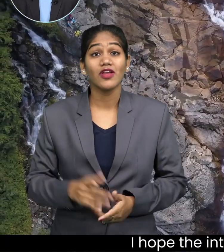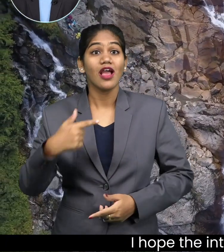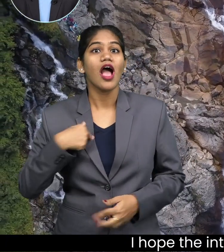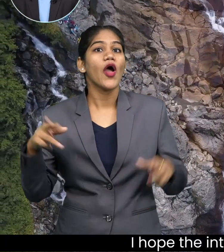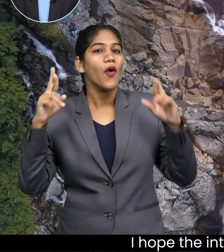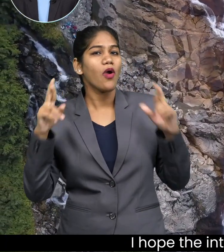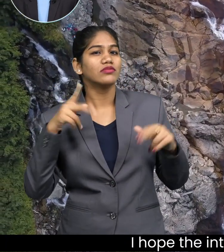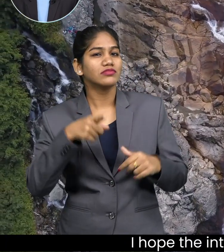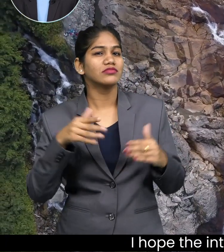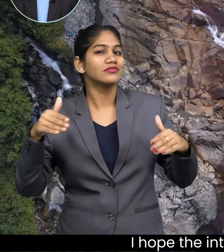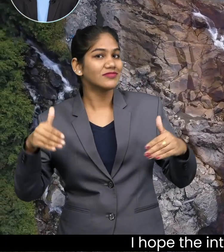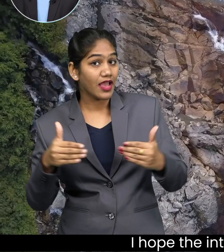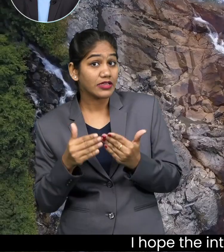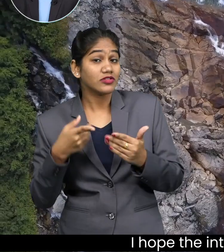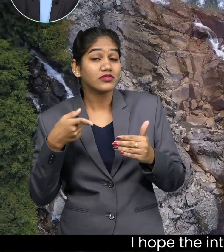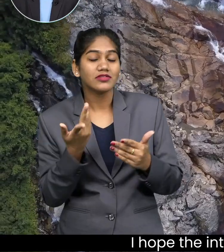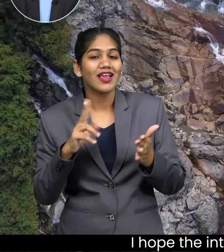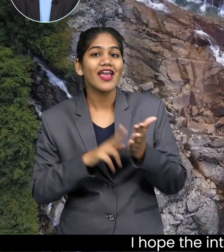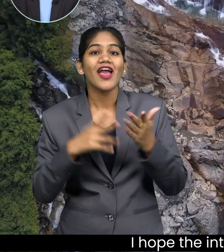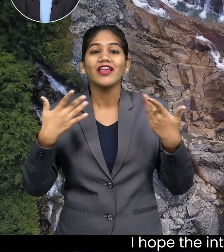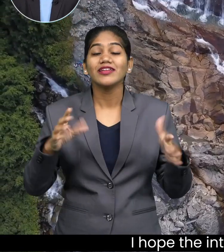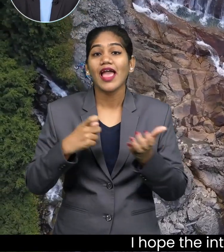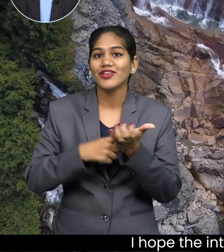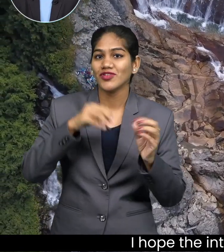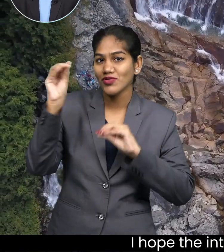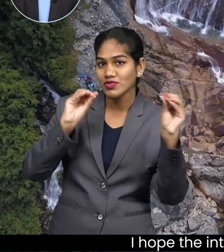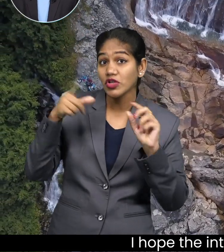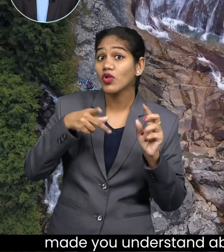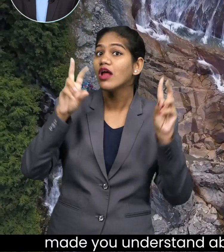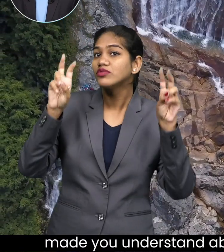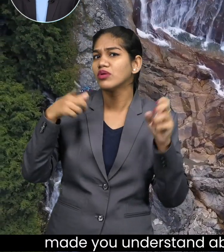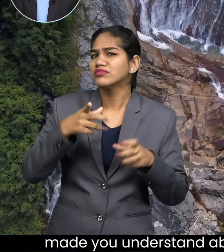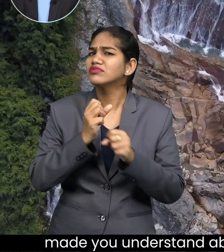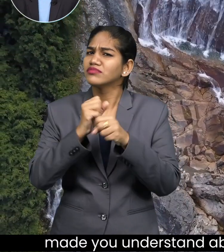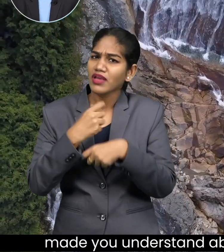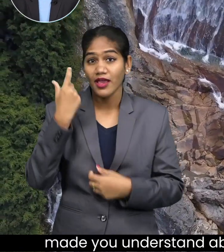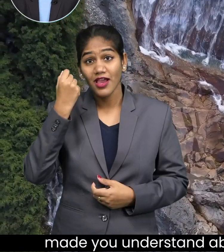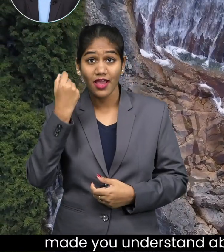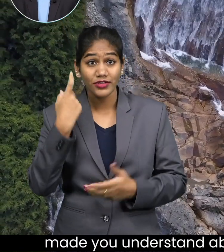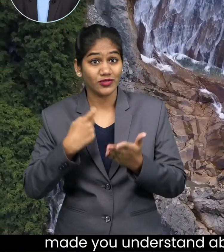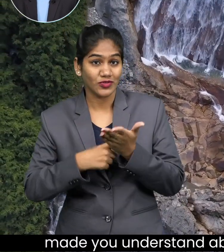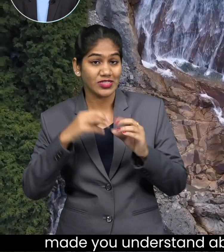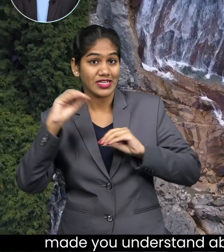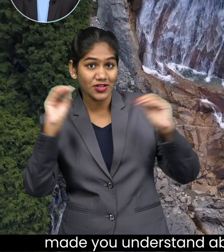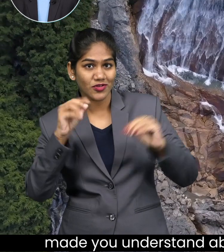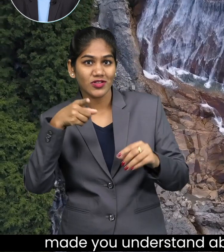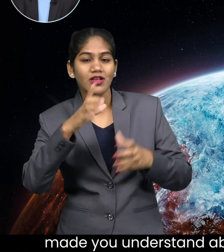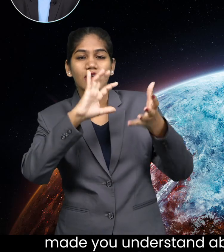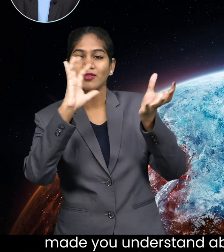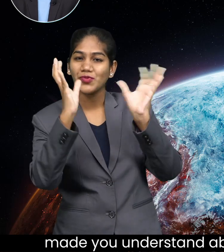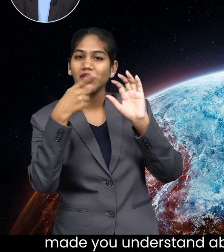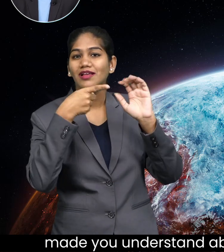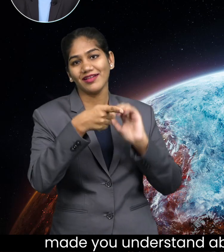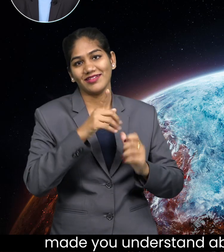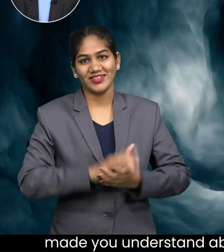I hope the introduction to natural resources made you understand resources on the